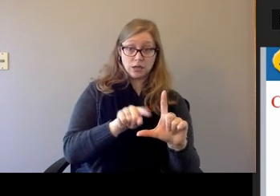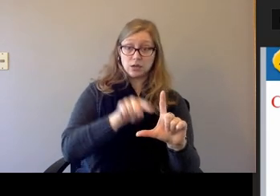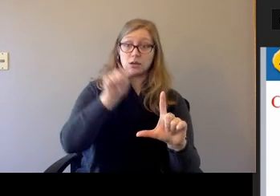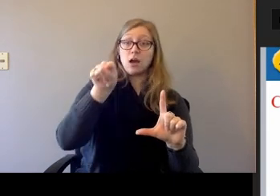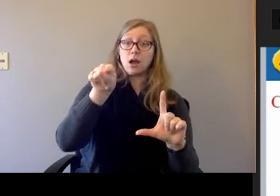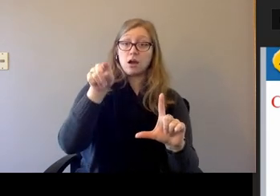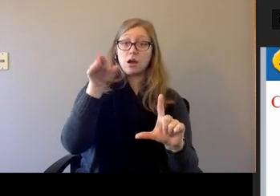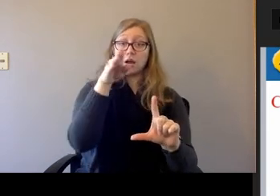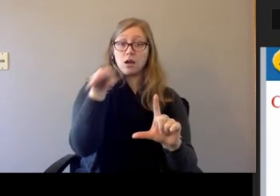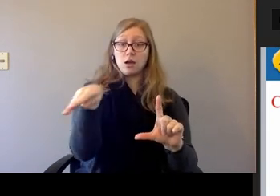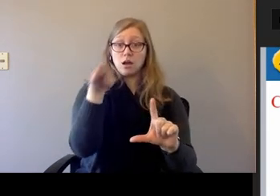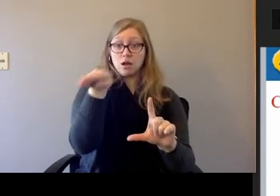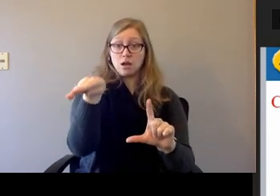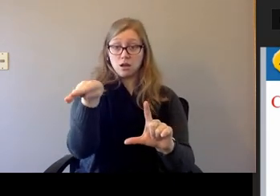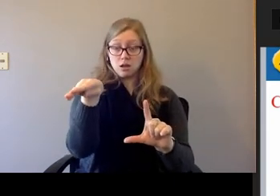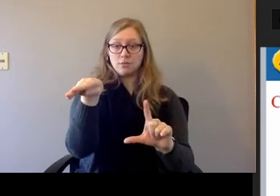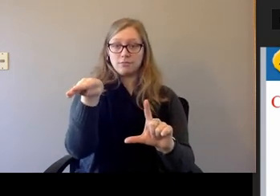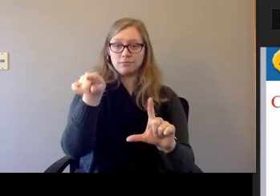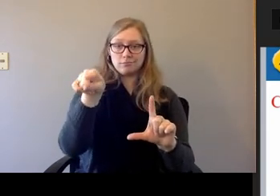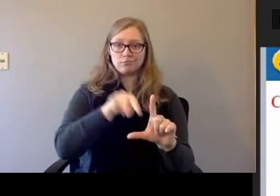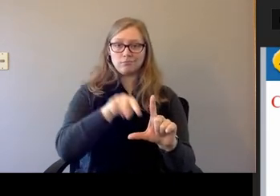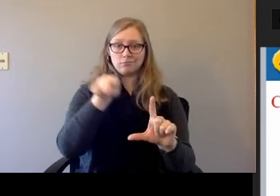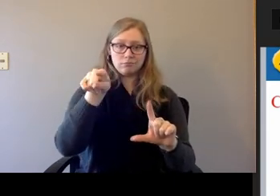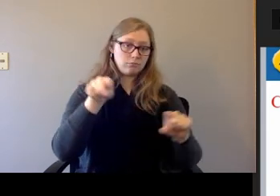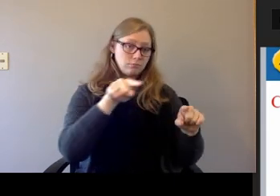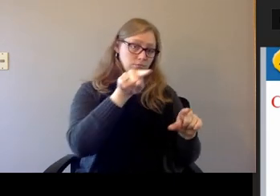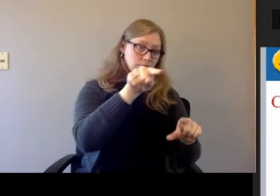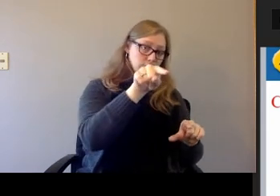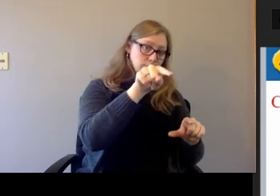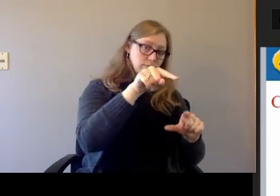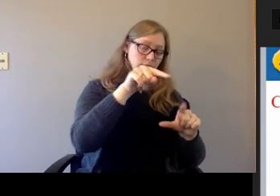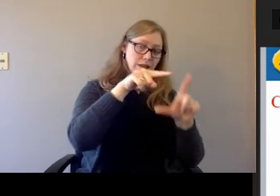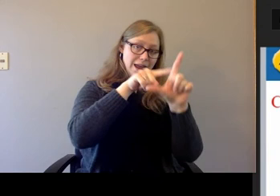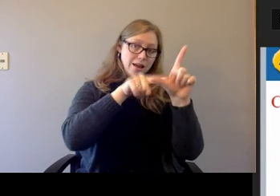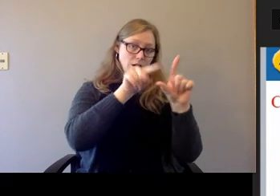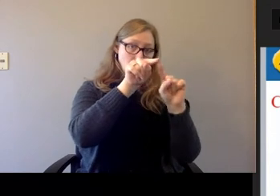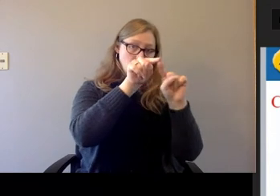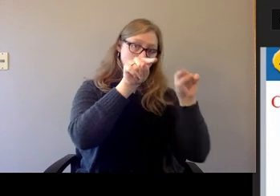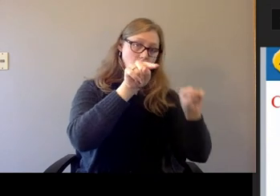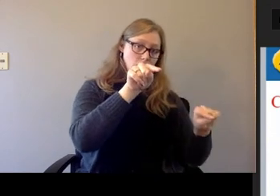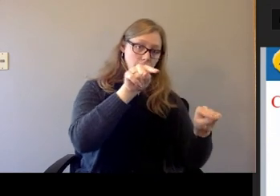know it does that check mark. The hypotenuse is good.